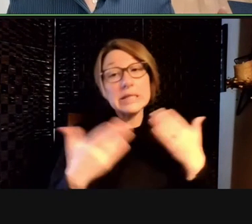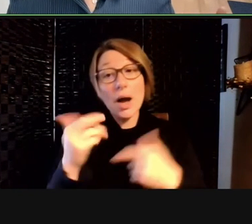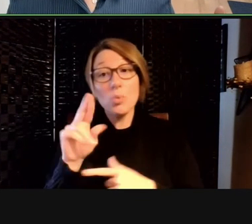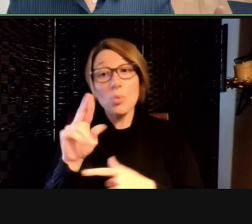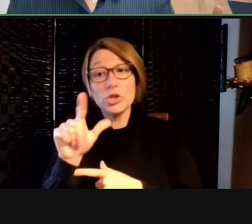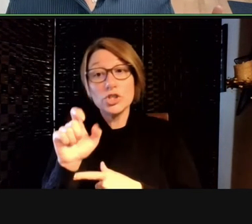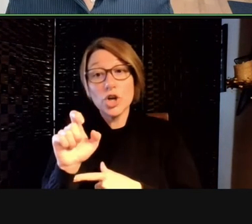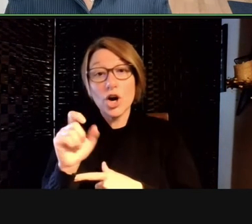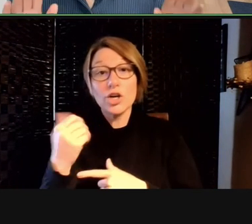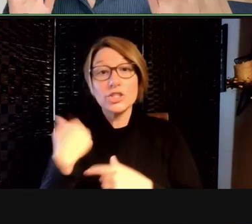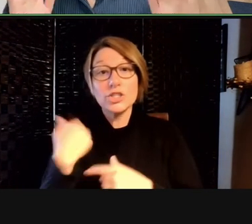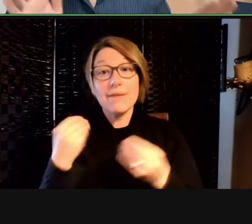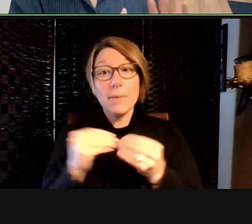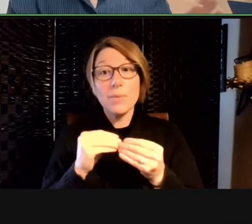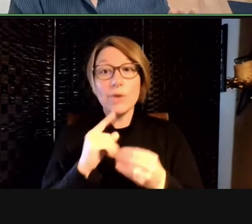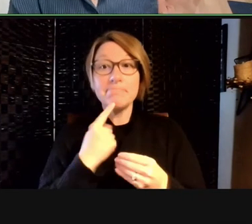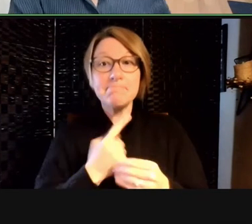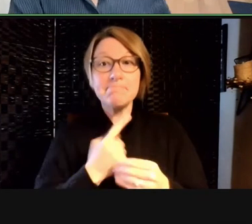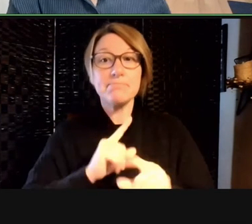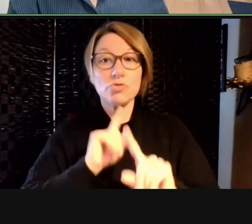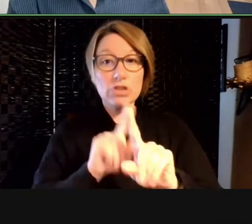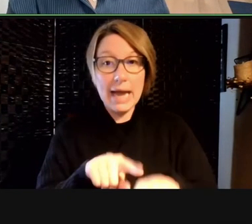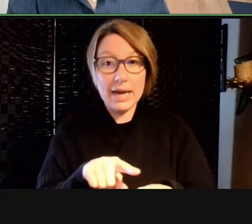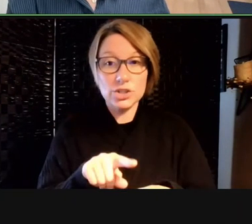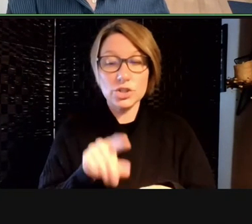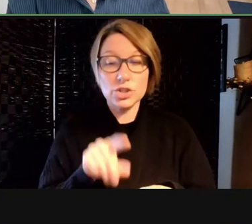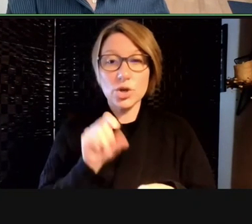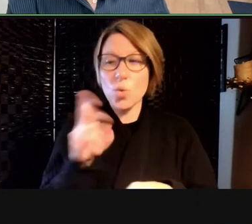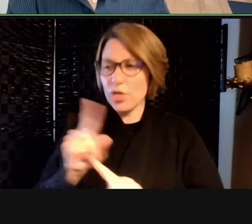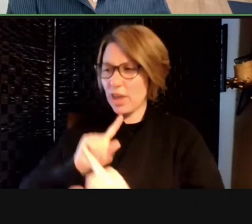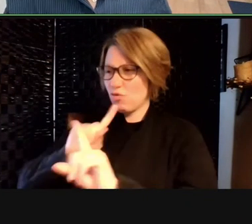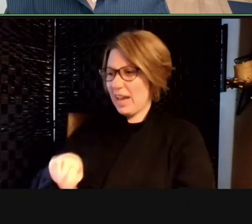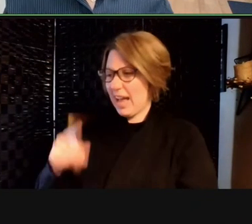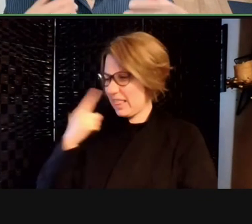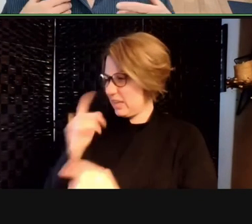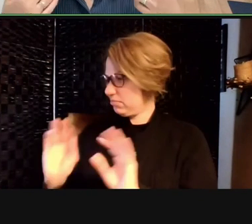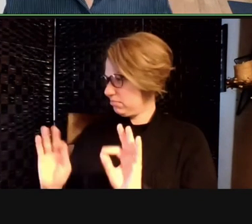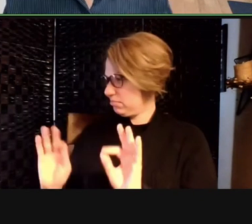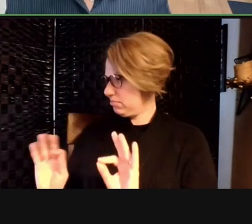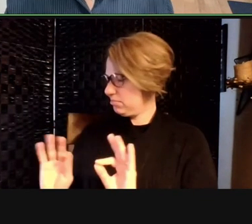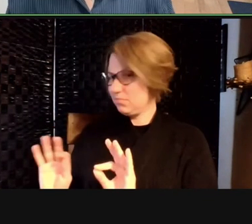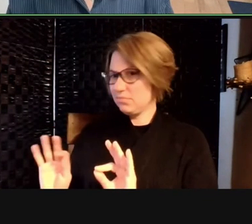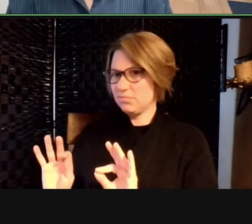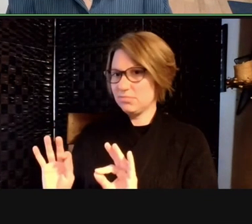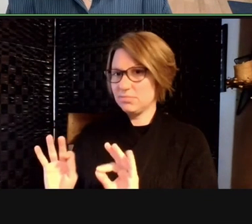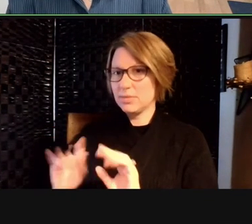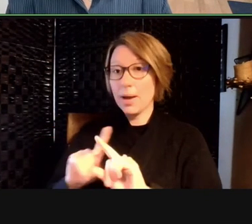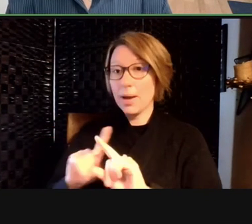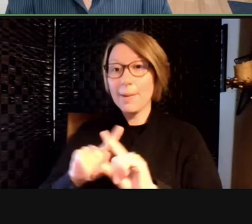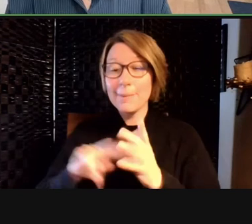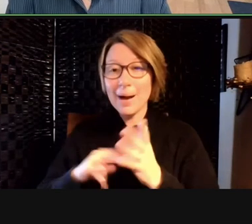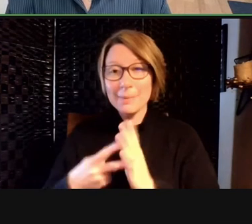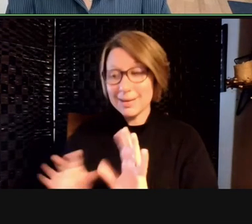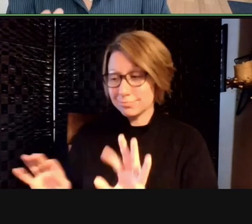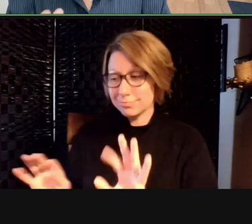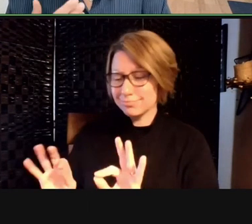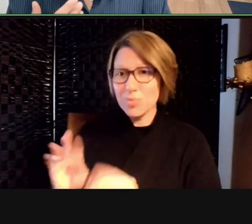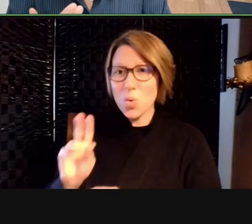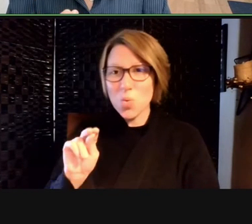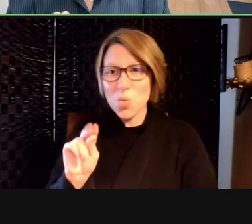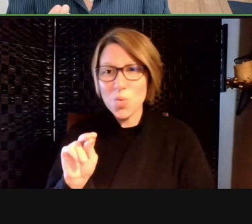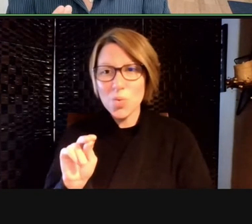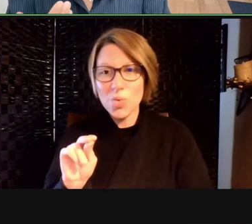big reaction or have a reaction to things that we don't think are important. But that doesn't mean that they aren't important. And that doesn't